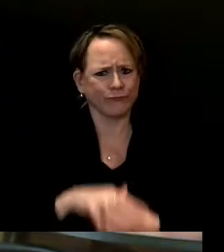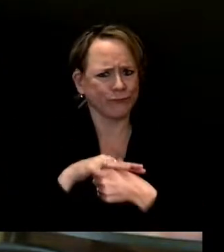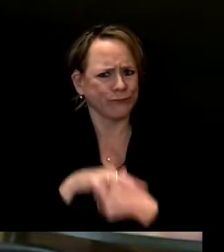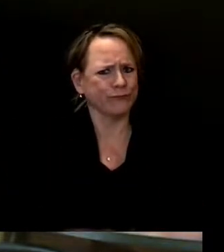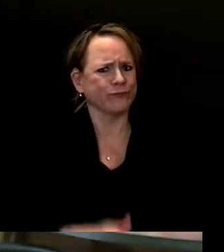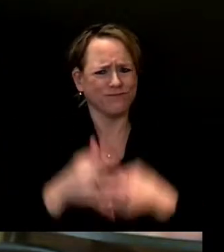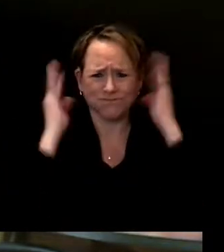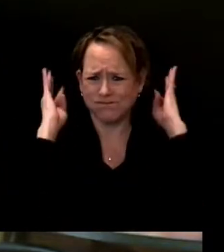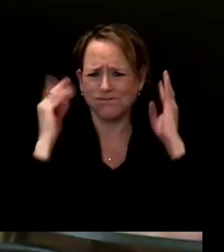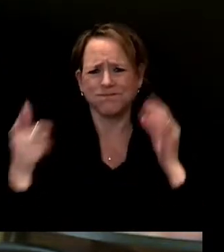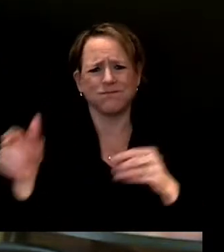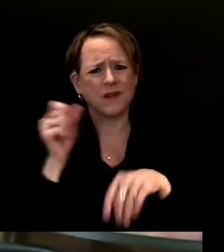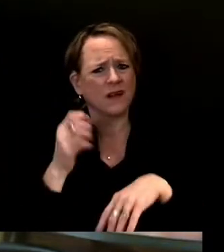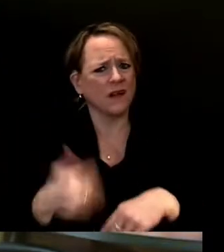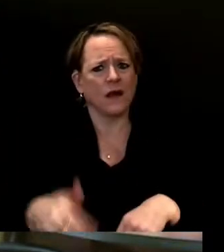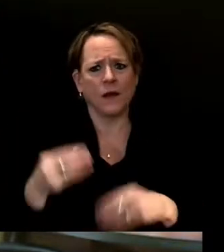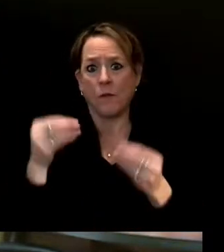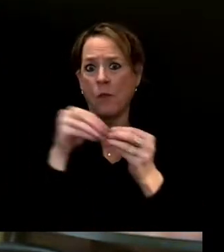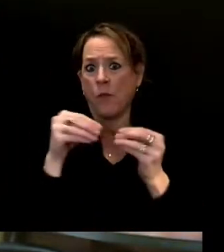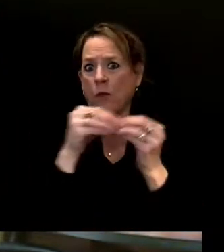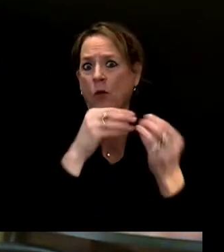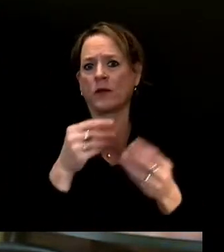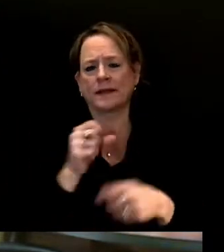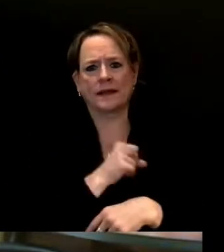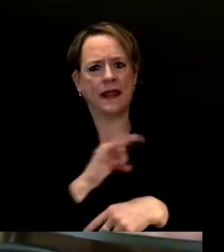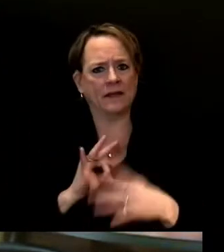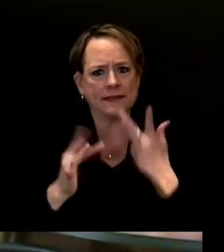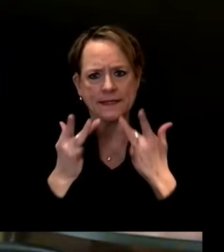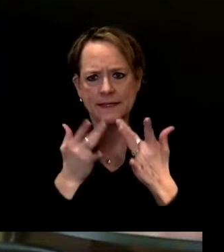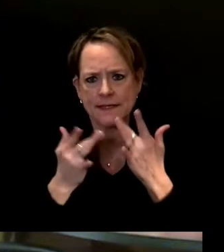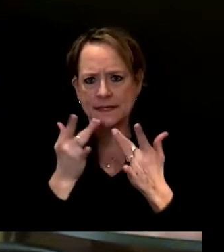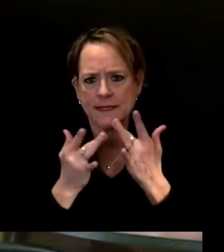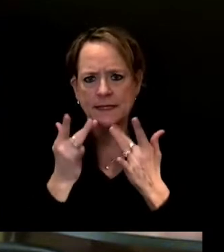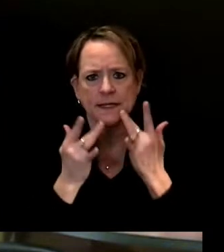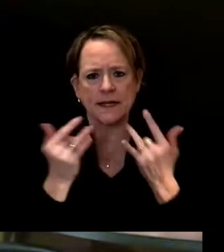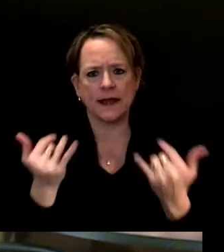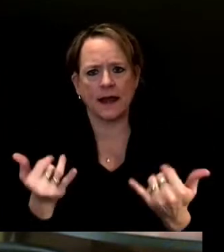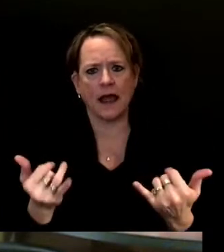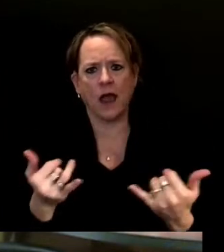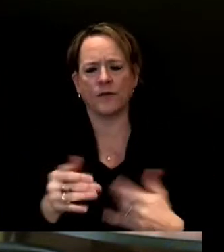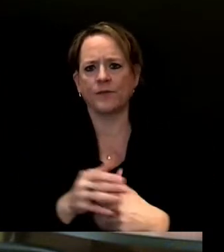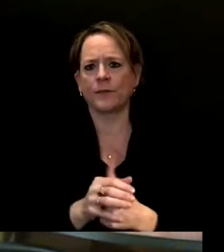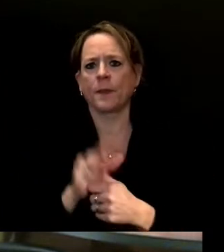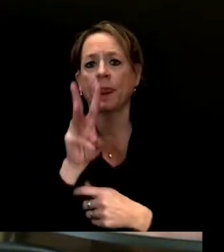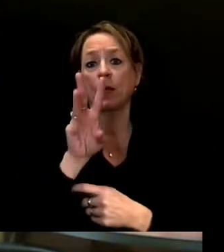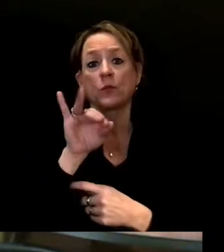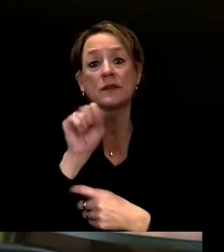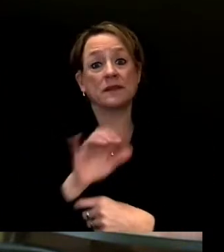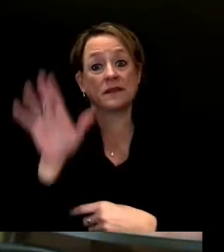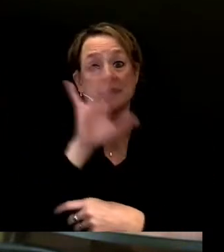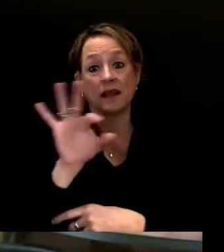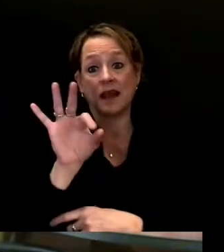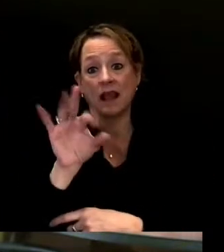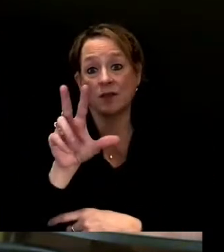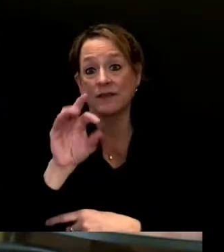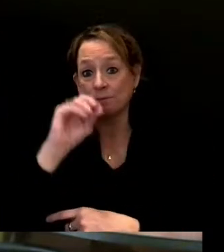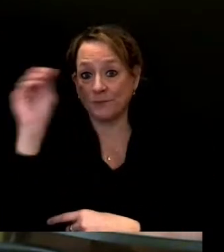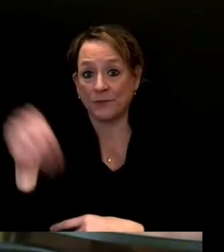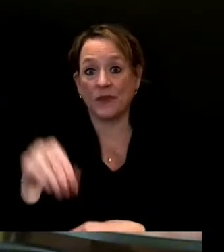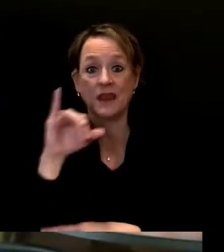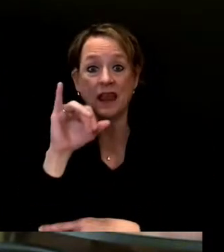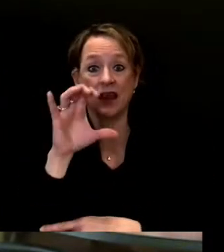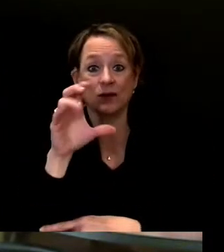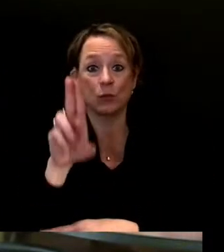shortages. Statewide, 95% of intensive care beds and 95% of intermediate care beds